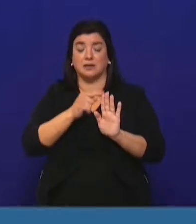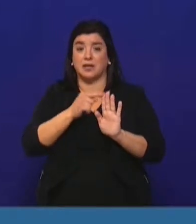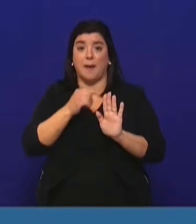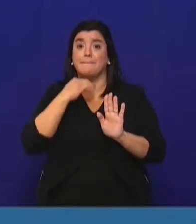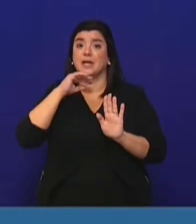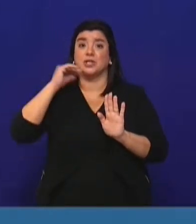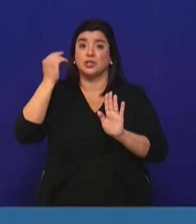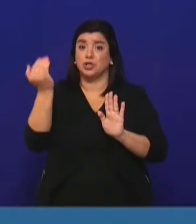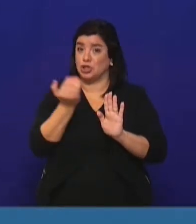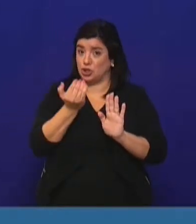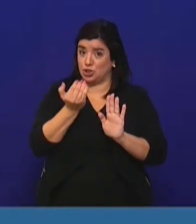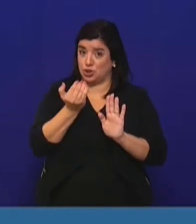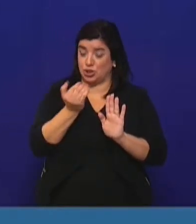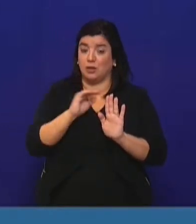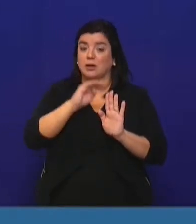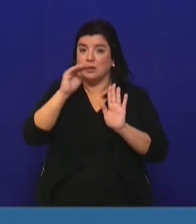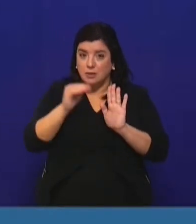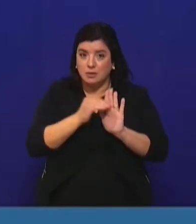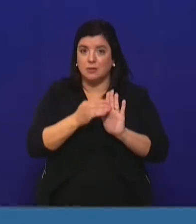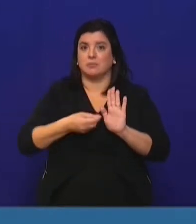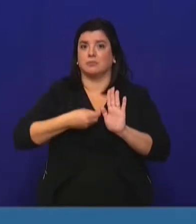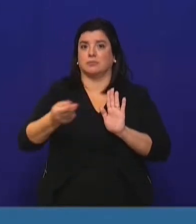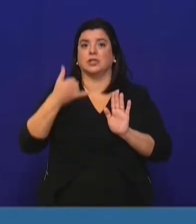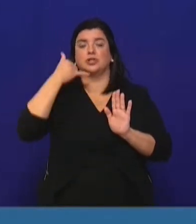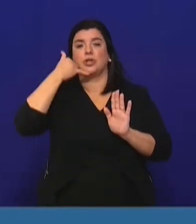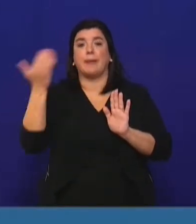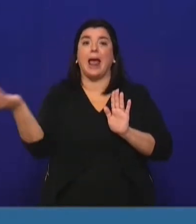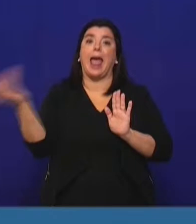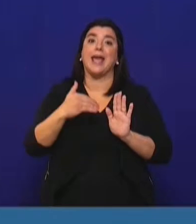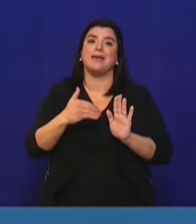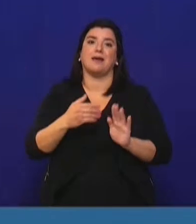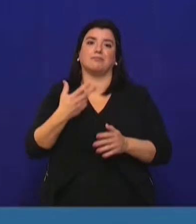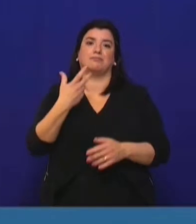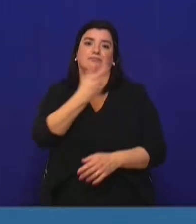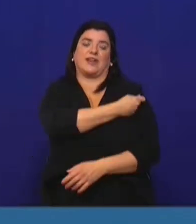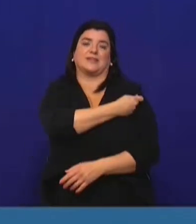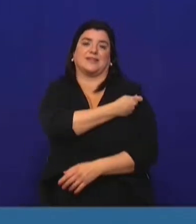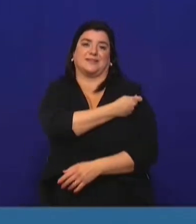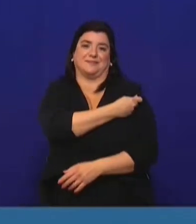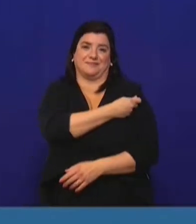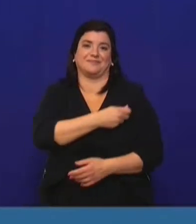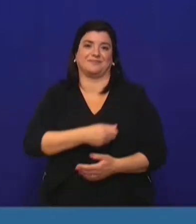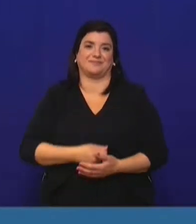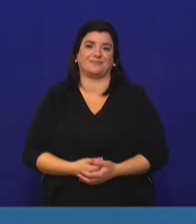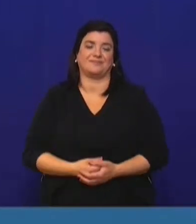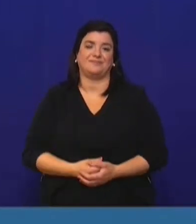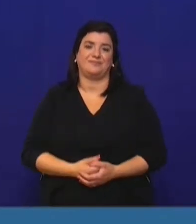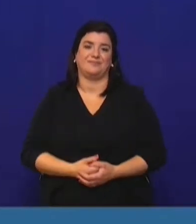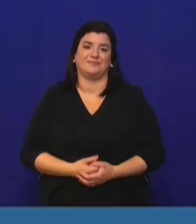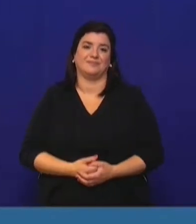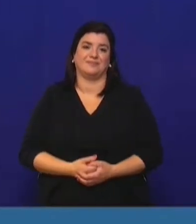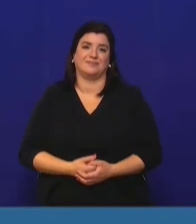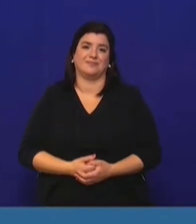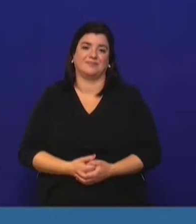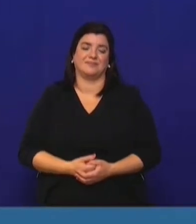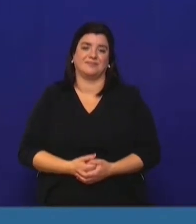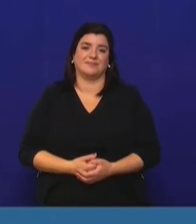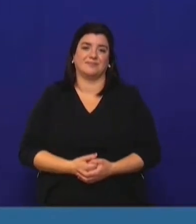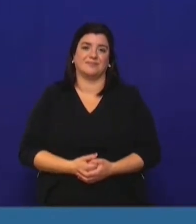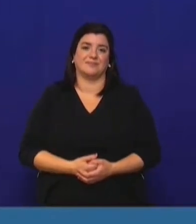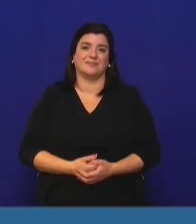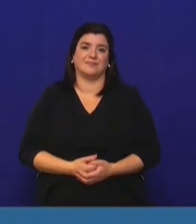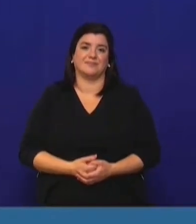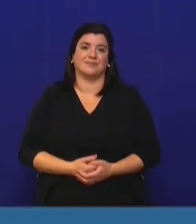ġie għat-tilqima aħna nkun nistgħu nċemplu lil persuni oħrajn biex nkun nistgħu propju nagħtu ilhom ukoll.